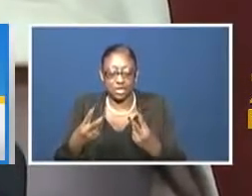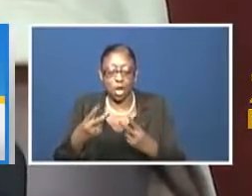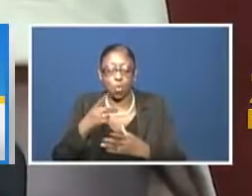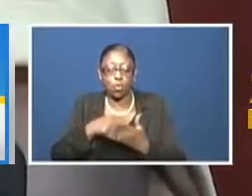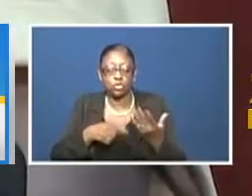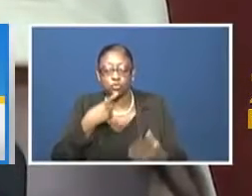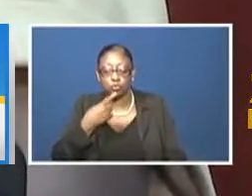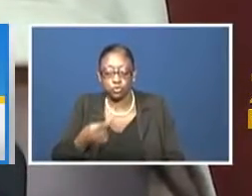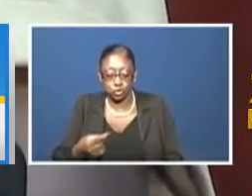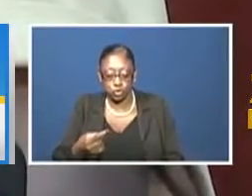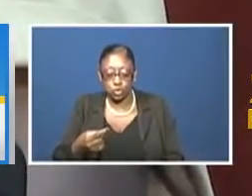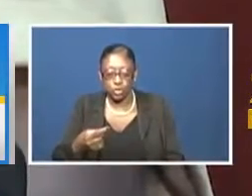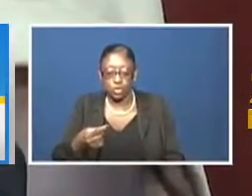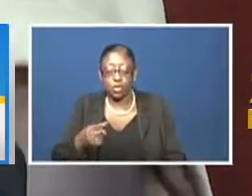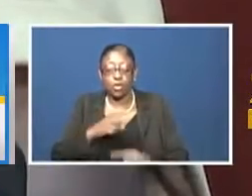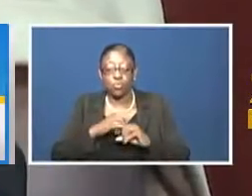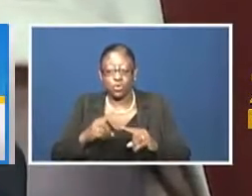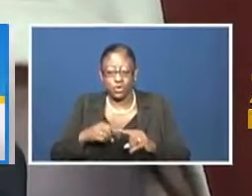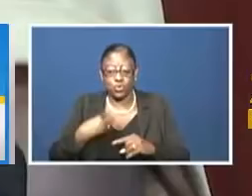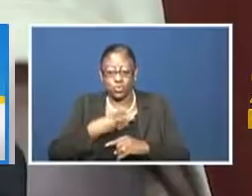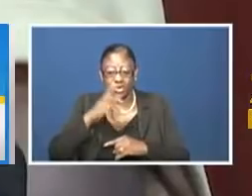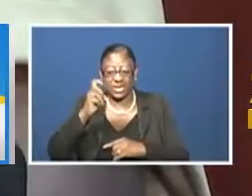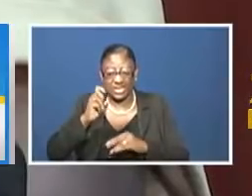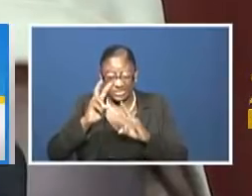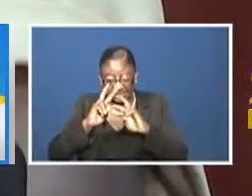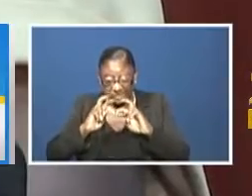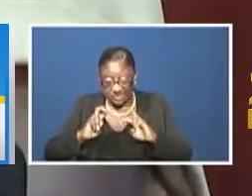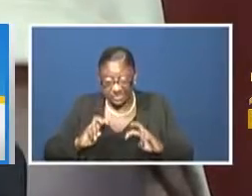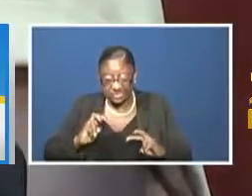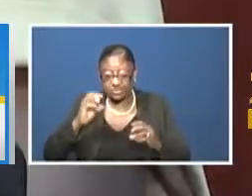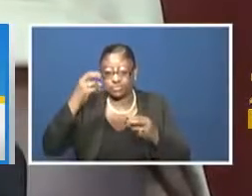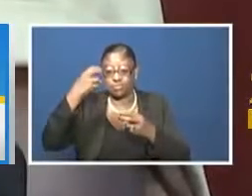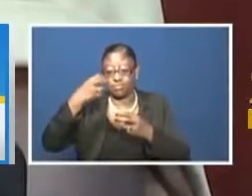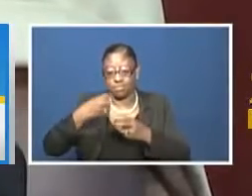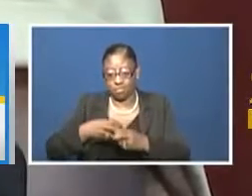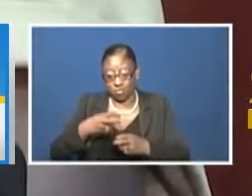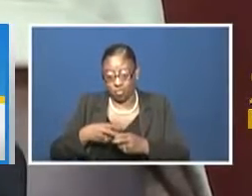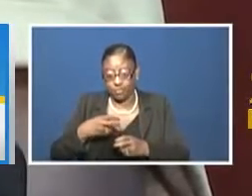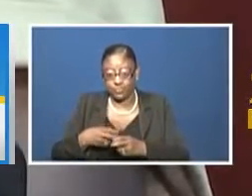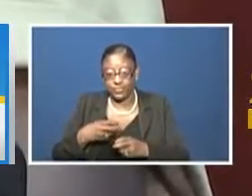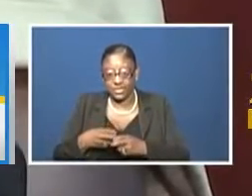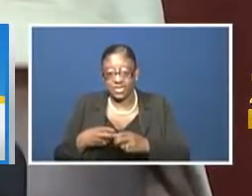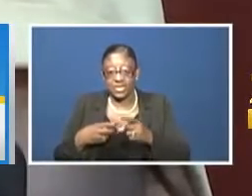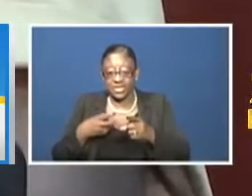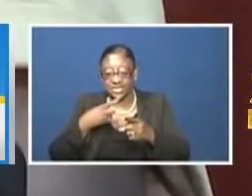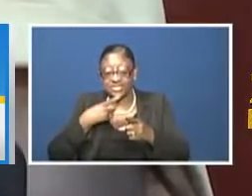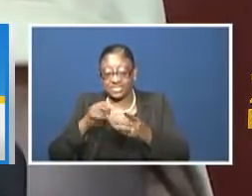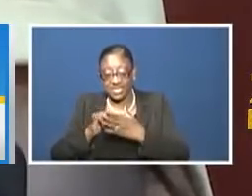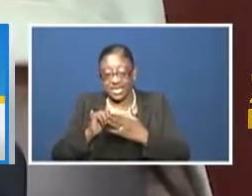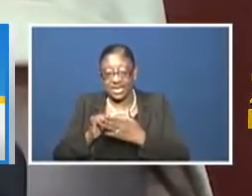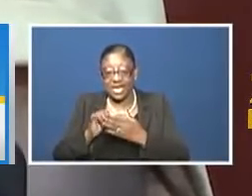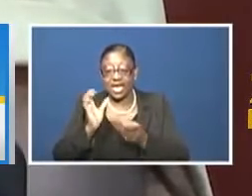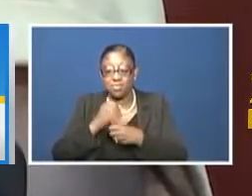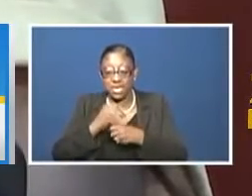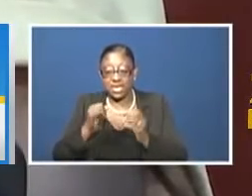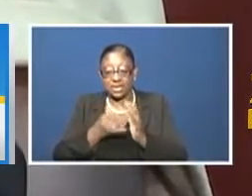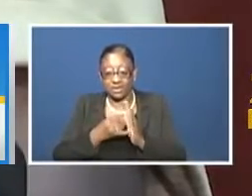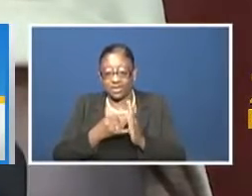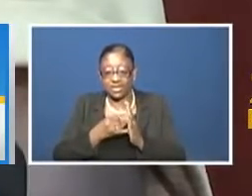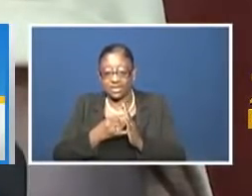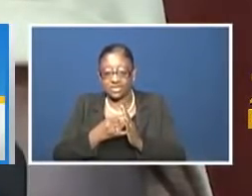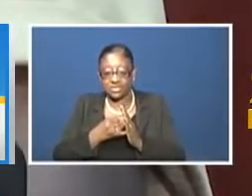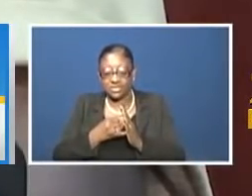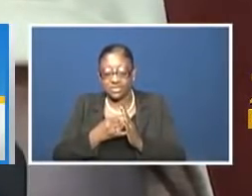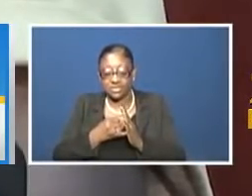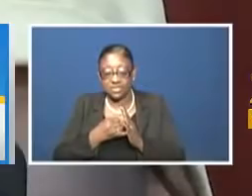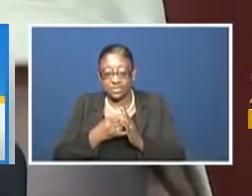told at the surface, but dig deeper. Dig deeper. And that is why I made it a priority to invest